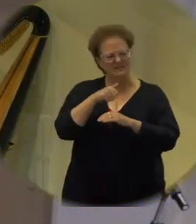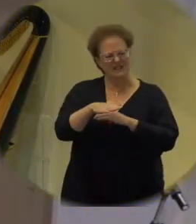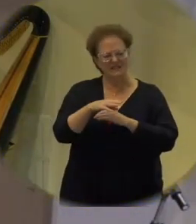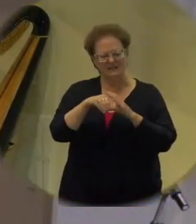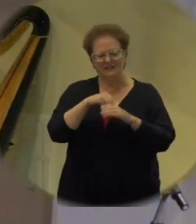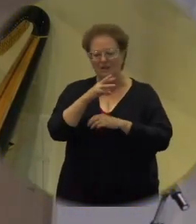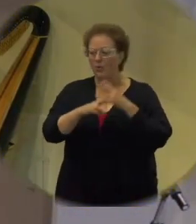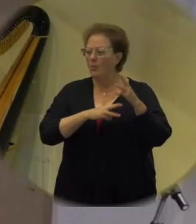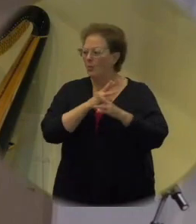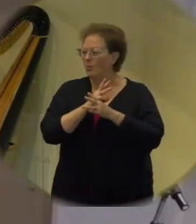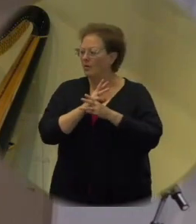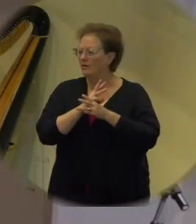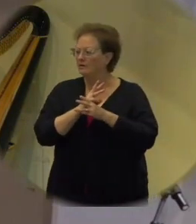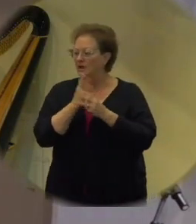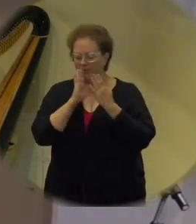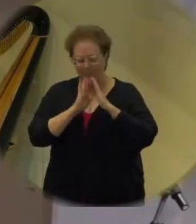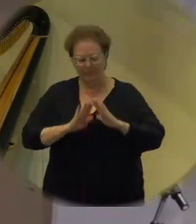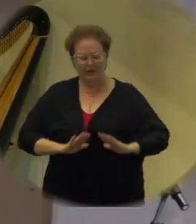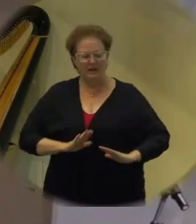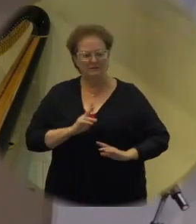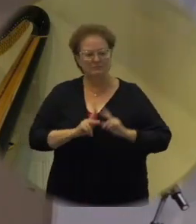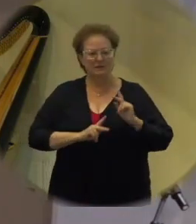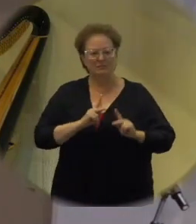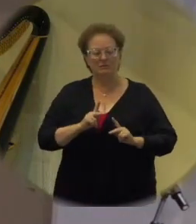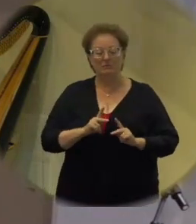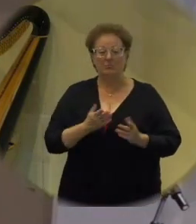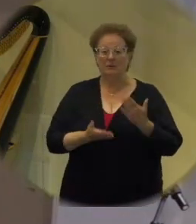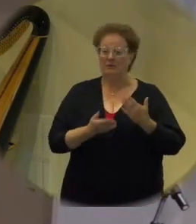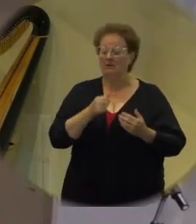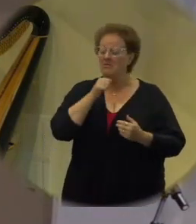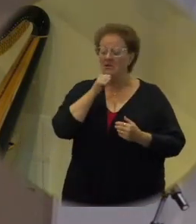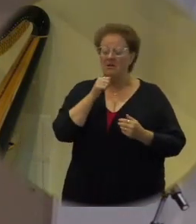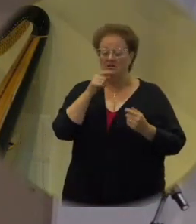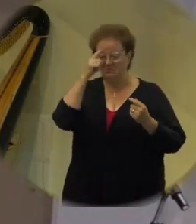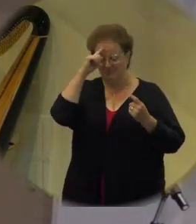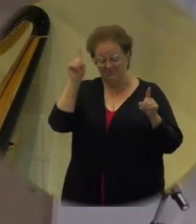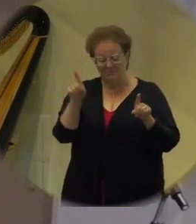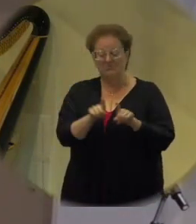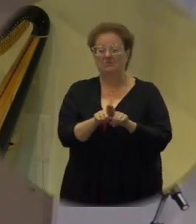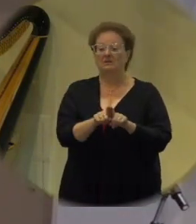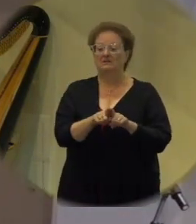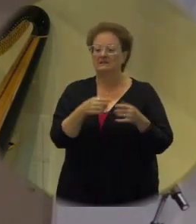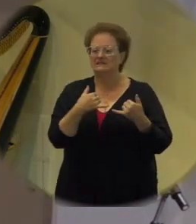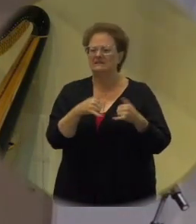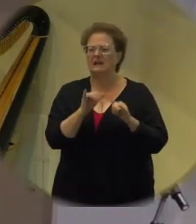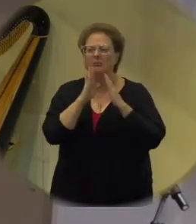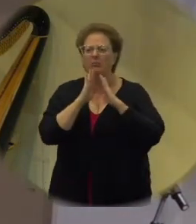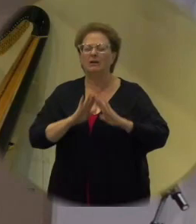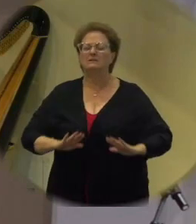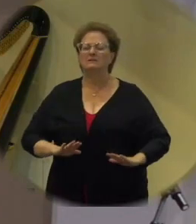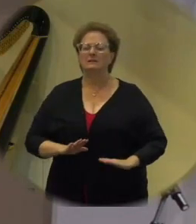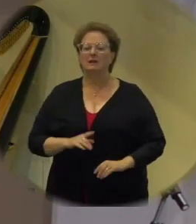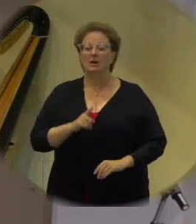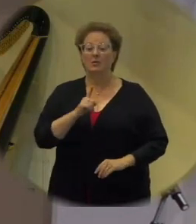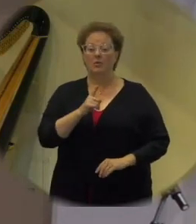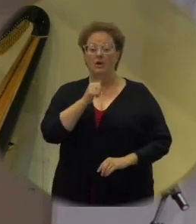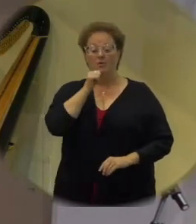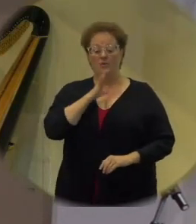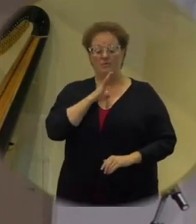how it blesses even those with whom we disagree. Today we're going to talk about how one woman,